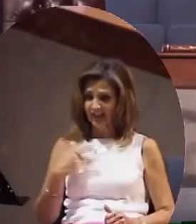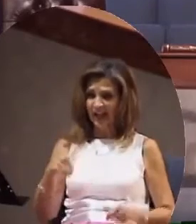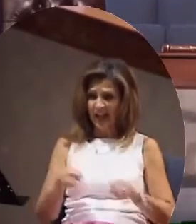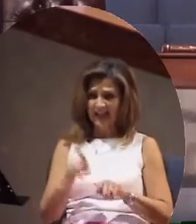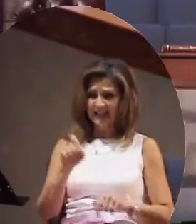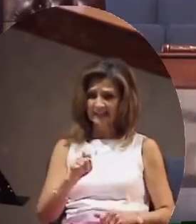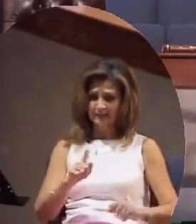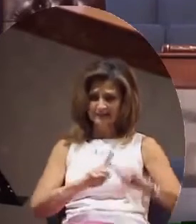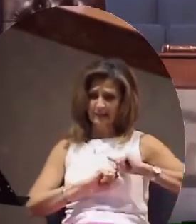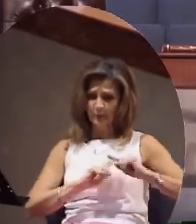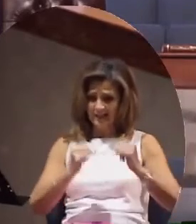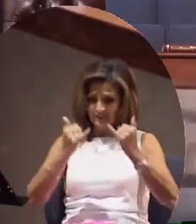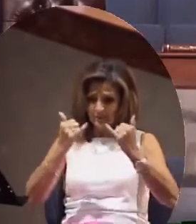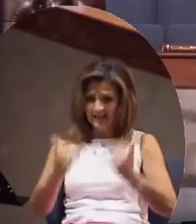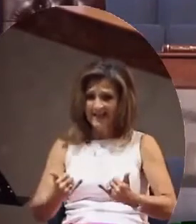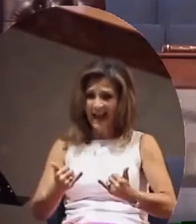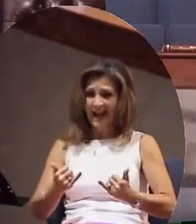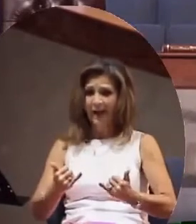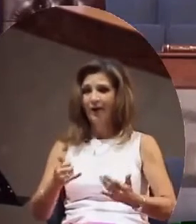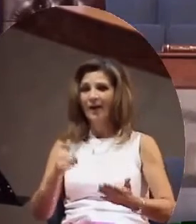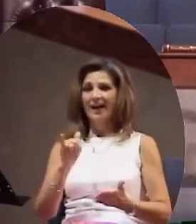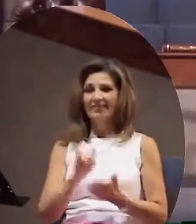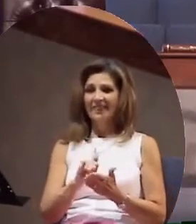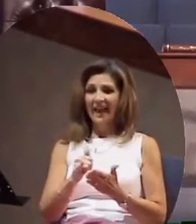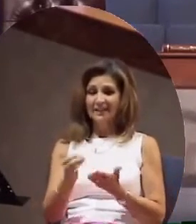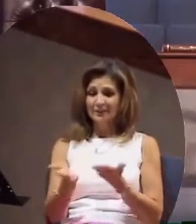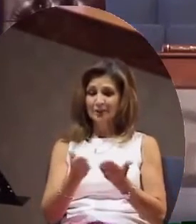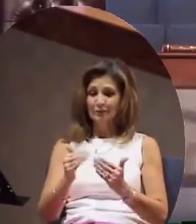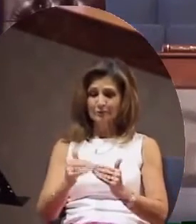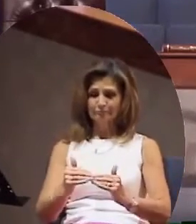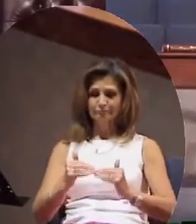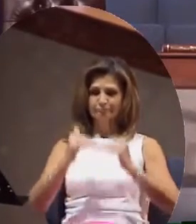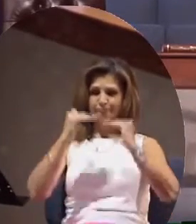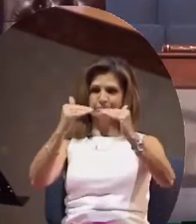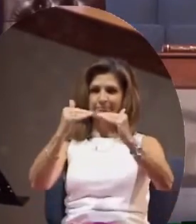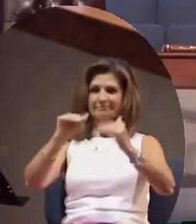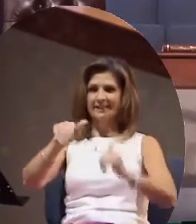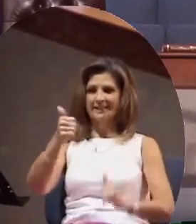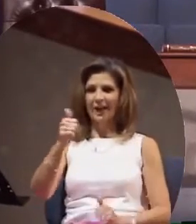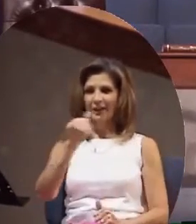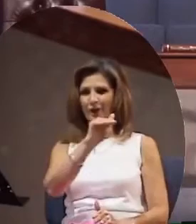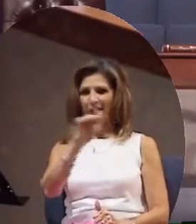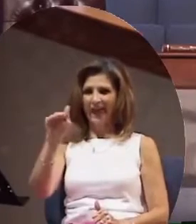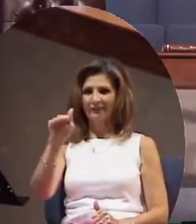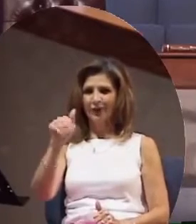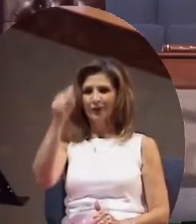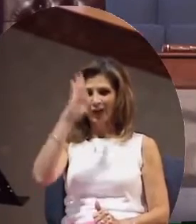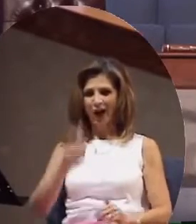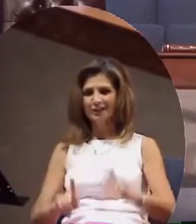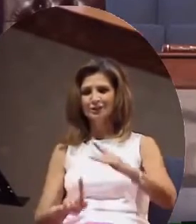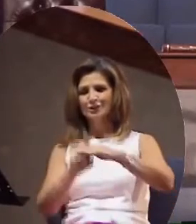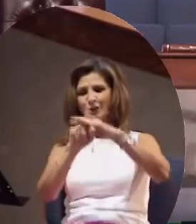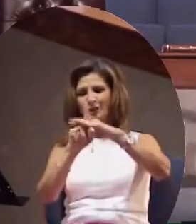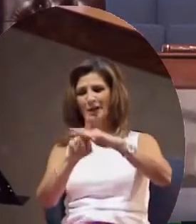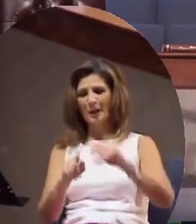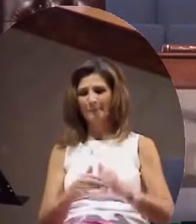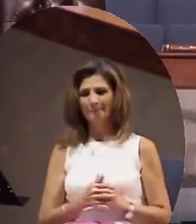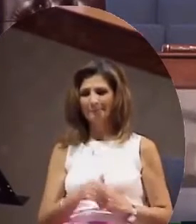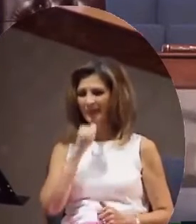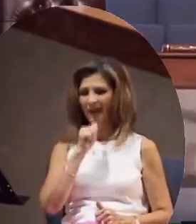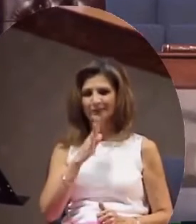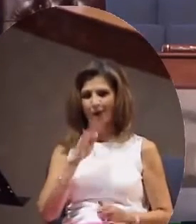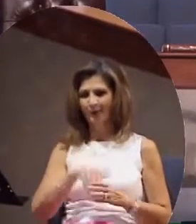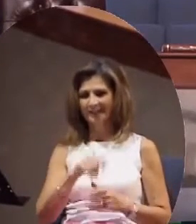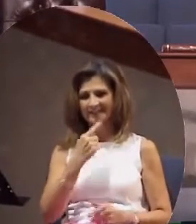saved right now. Boy, that service went to another level. Amen. It had nothing to do with the preacher. God showed up there. Things like